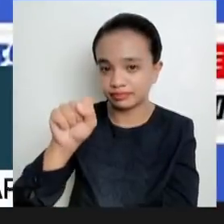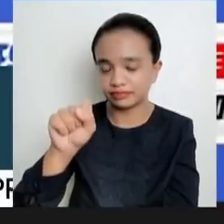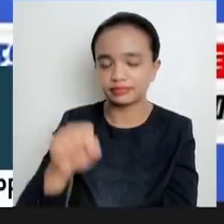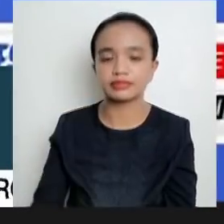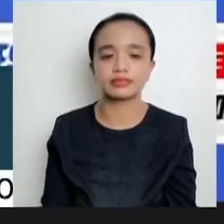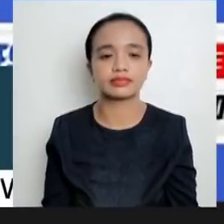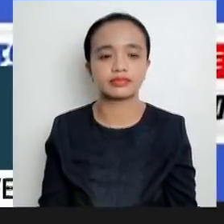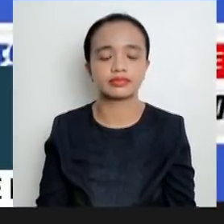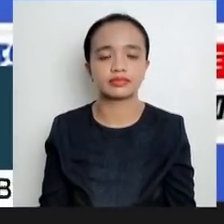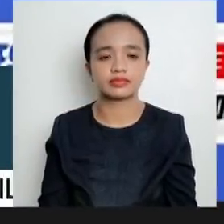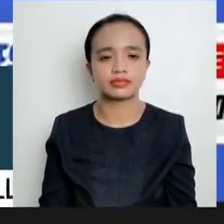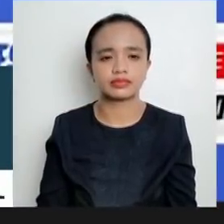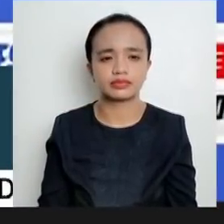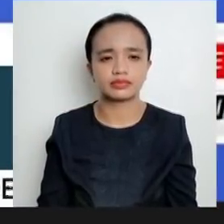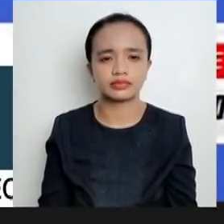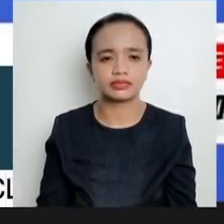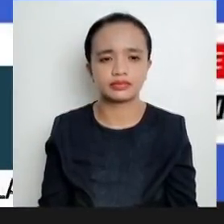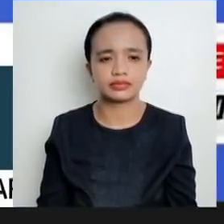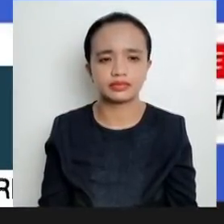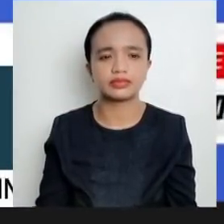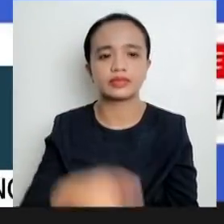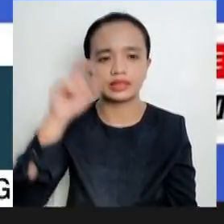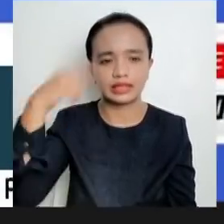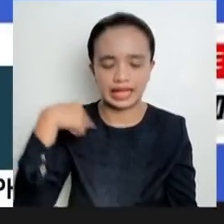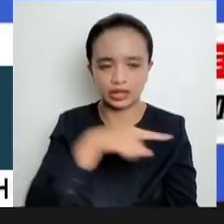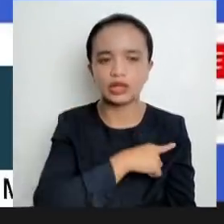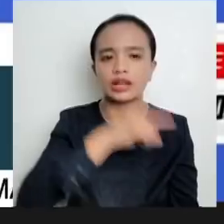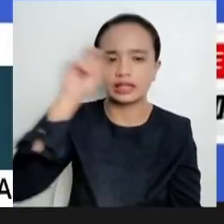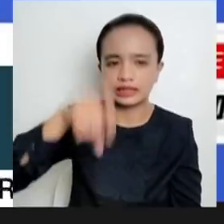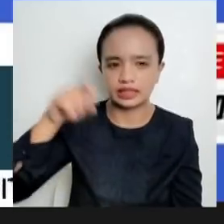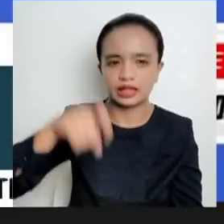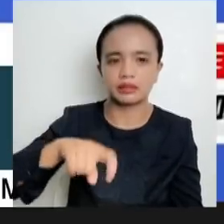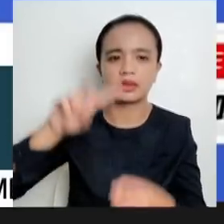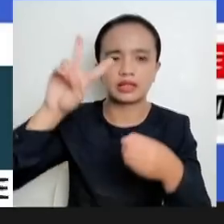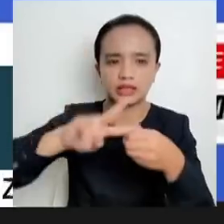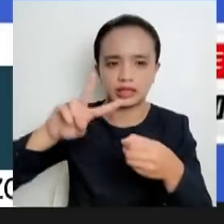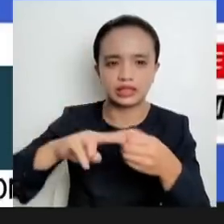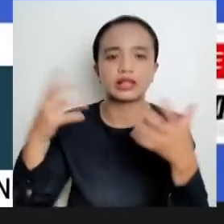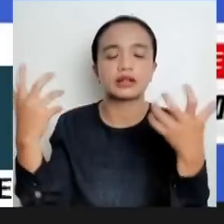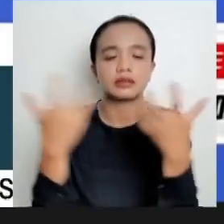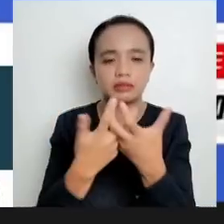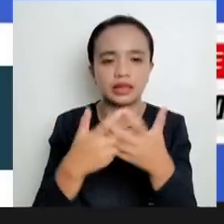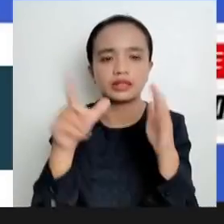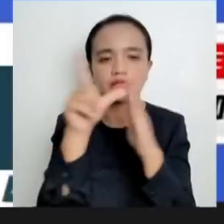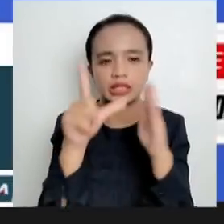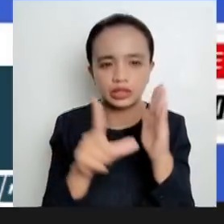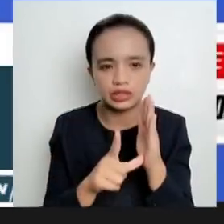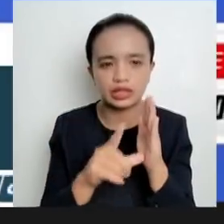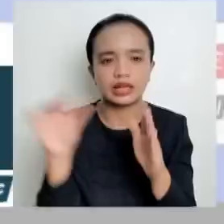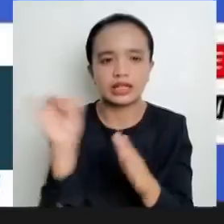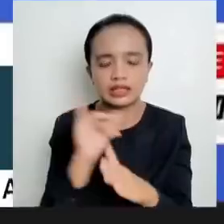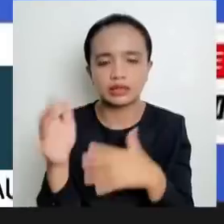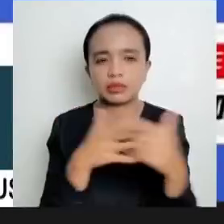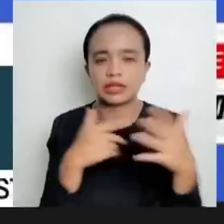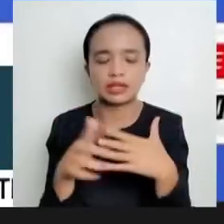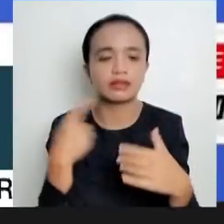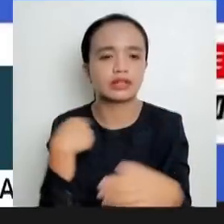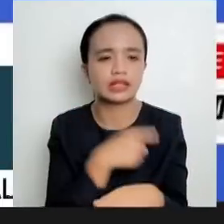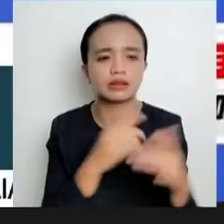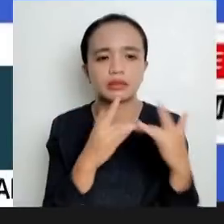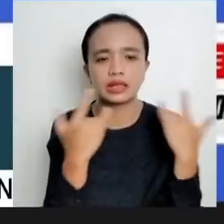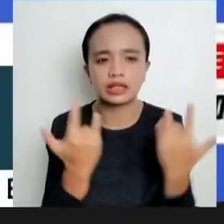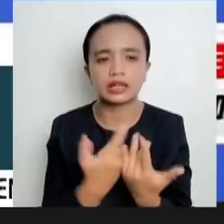early. Bumoto tayo sa naaayon sa batas at naaayon sa ating puso. It should be